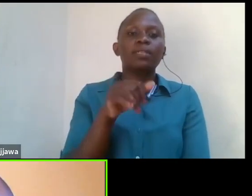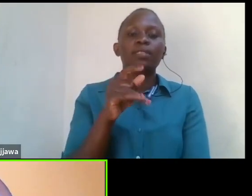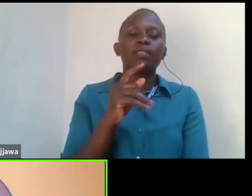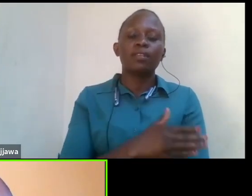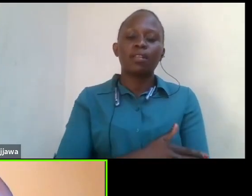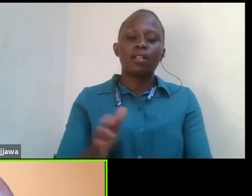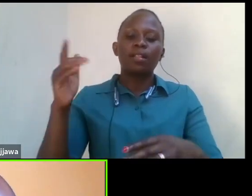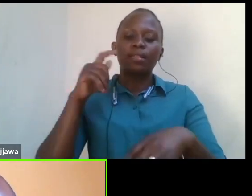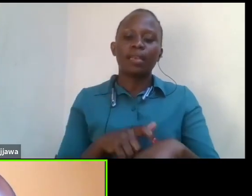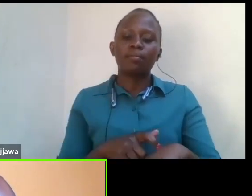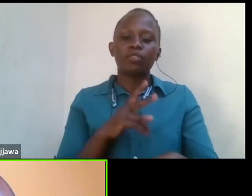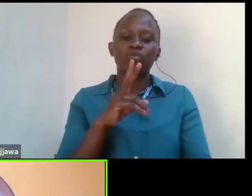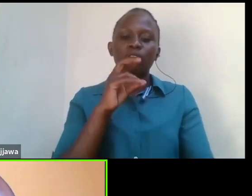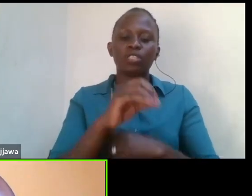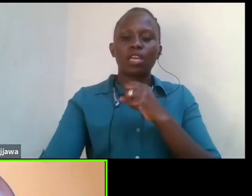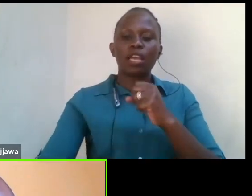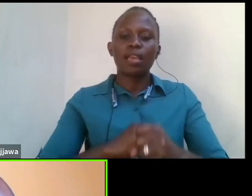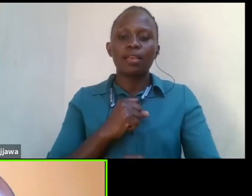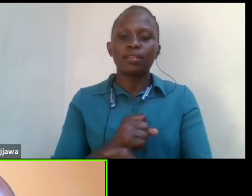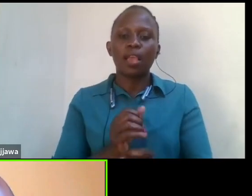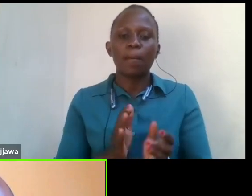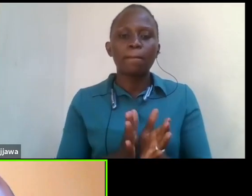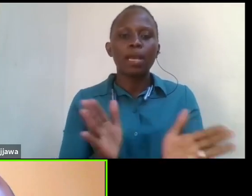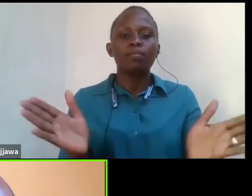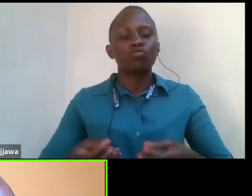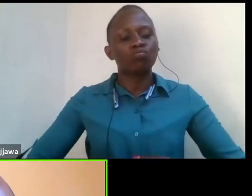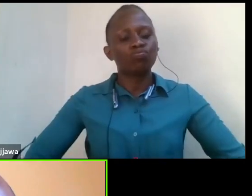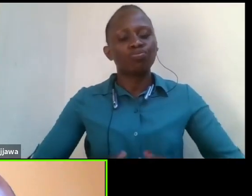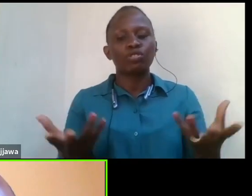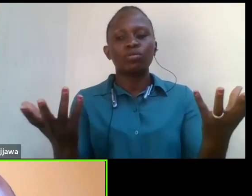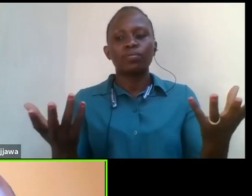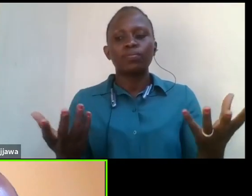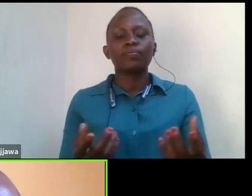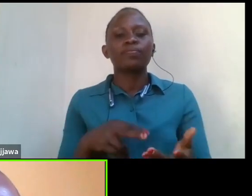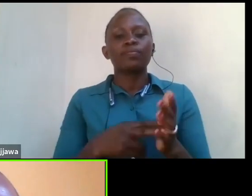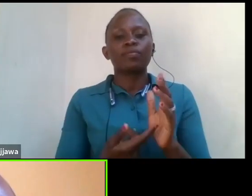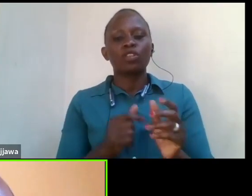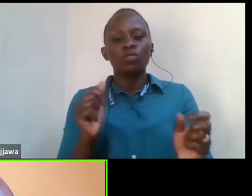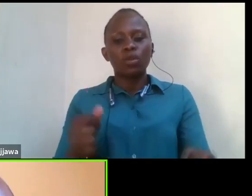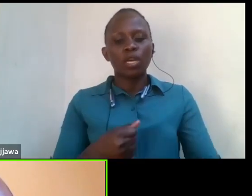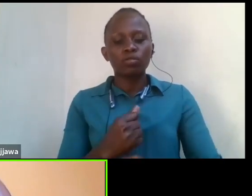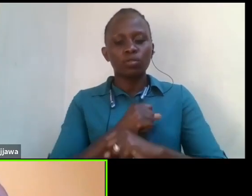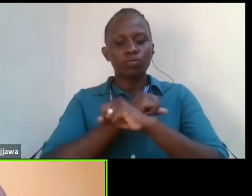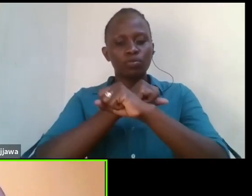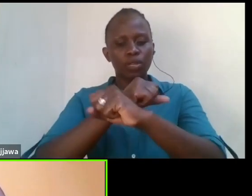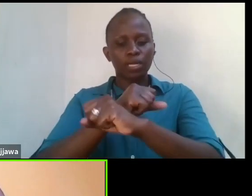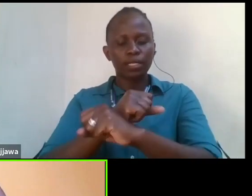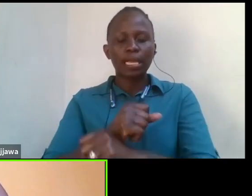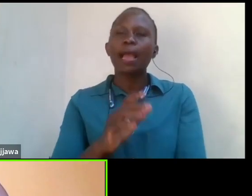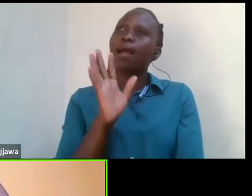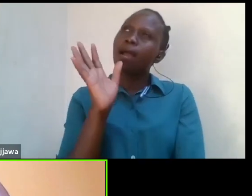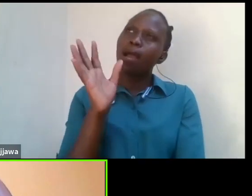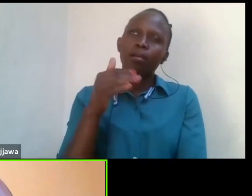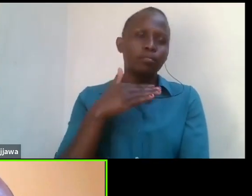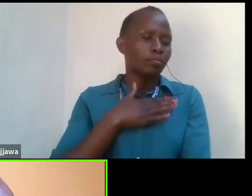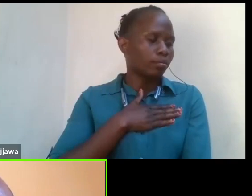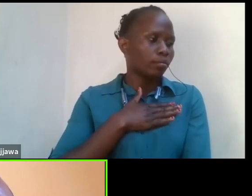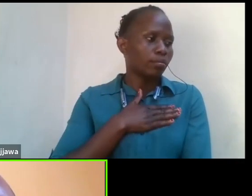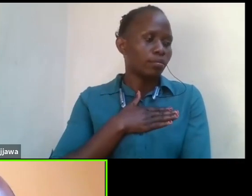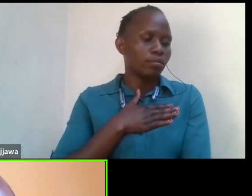years, it goes into the public domain. So you can no longer protect it and say that, this is mine. You cannot even sue